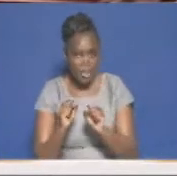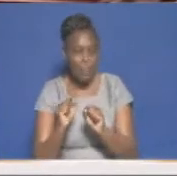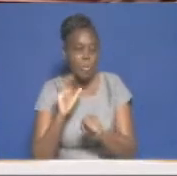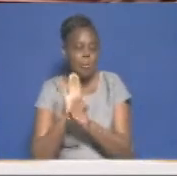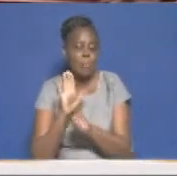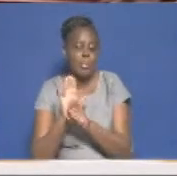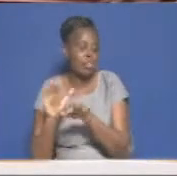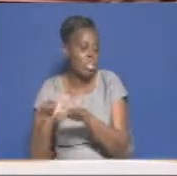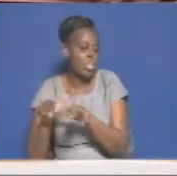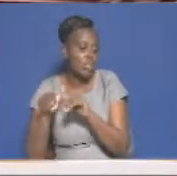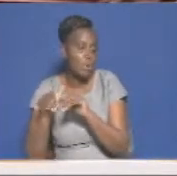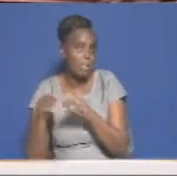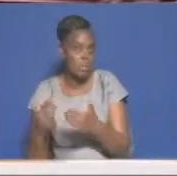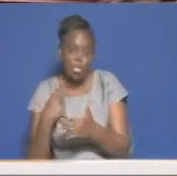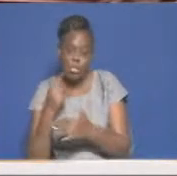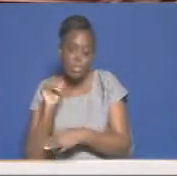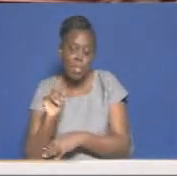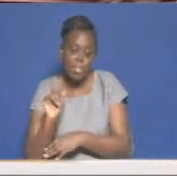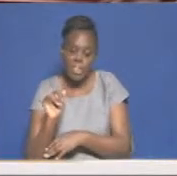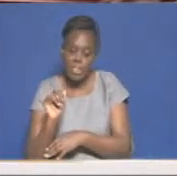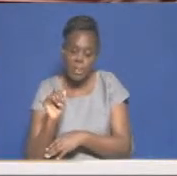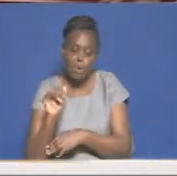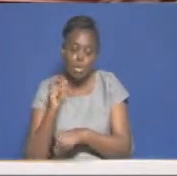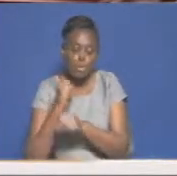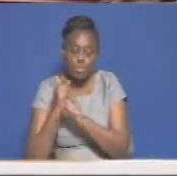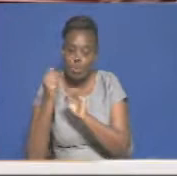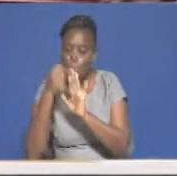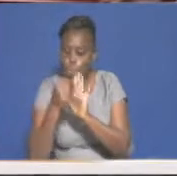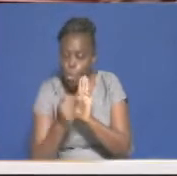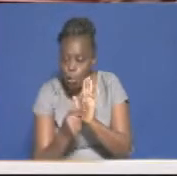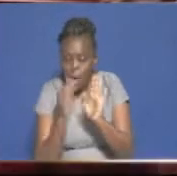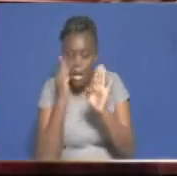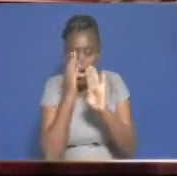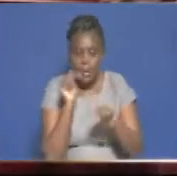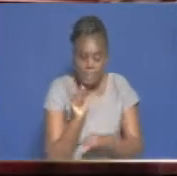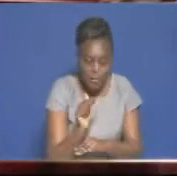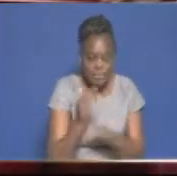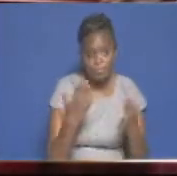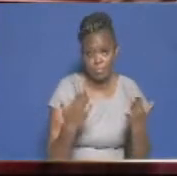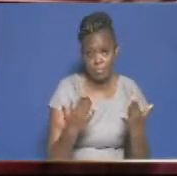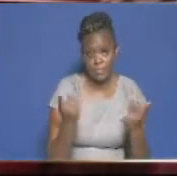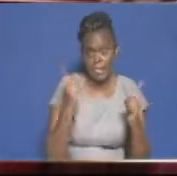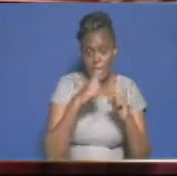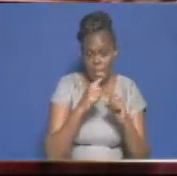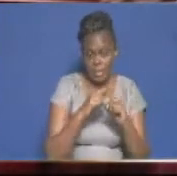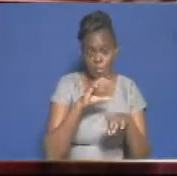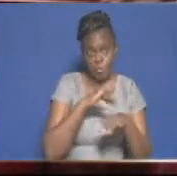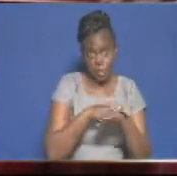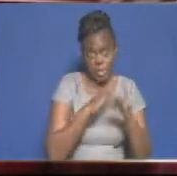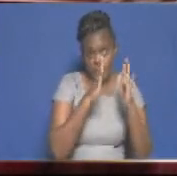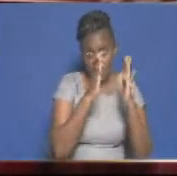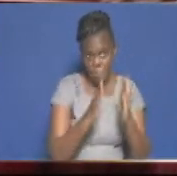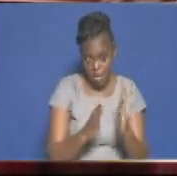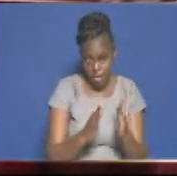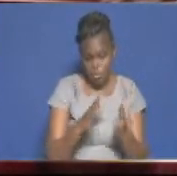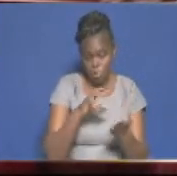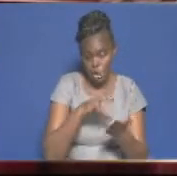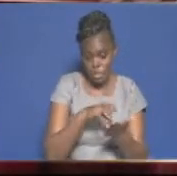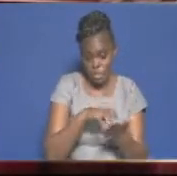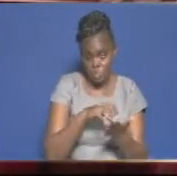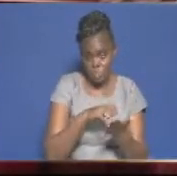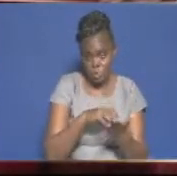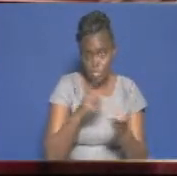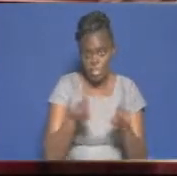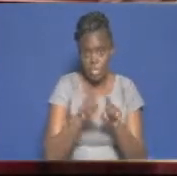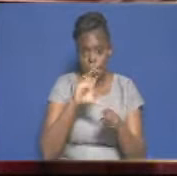just waiting to be told, fanya hi, to fiche hi hapa, until you find a situation. Even